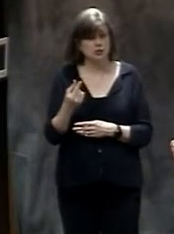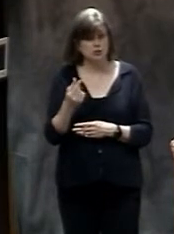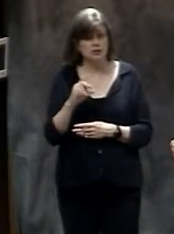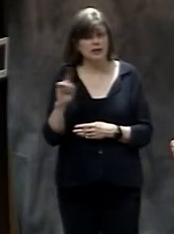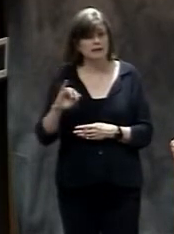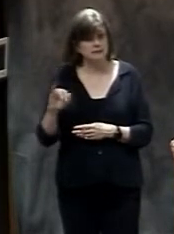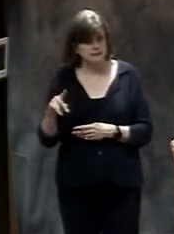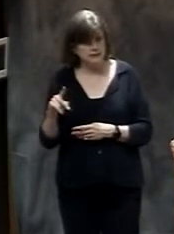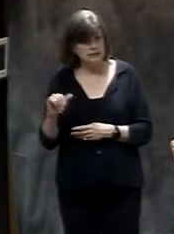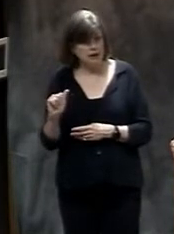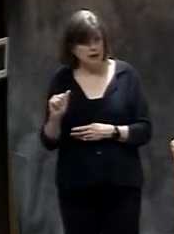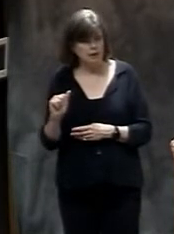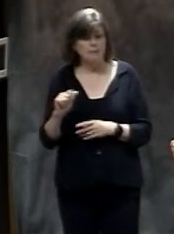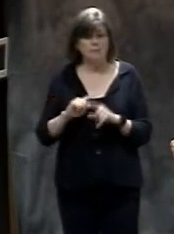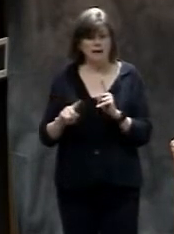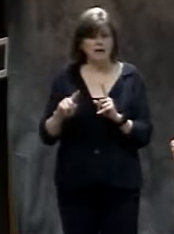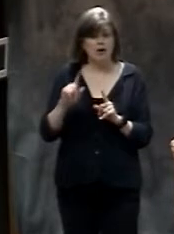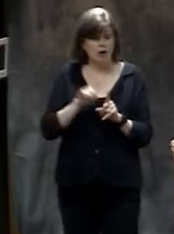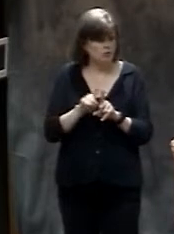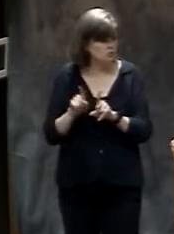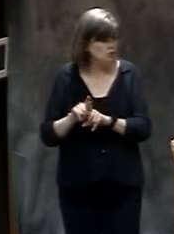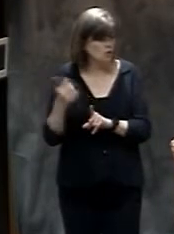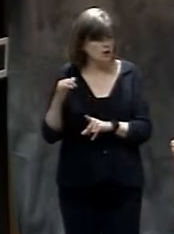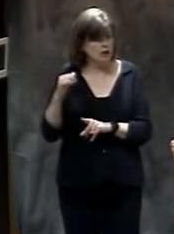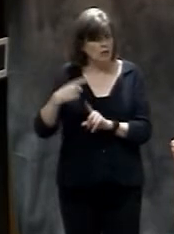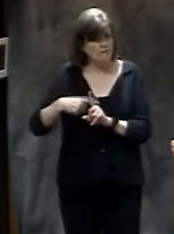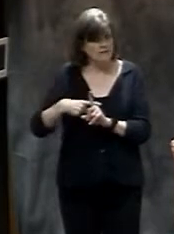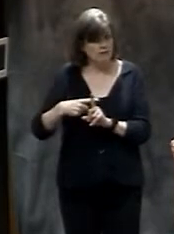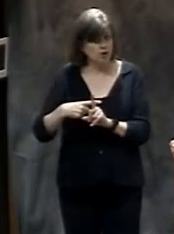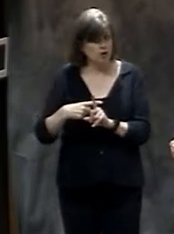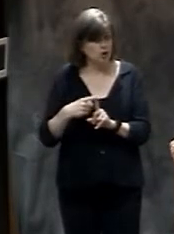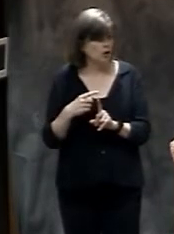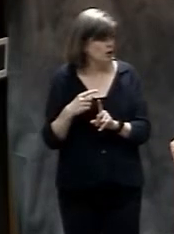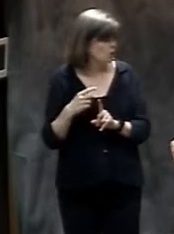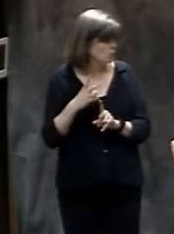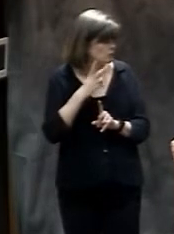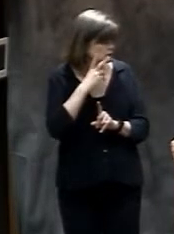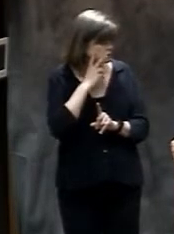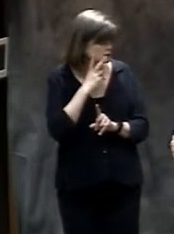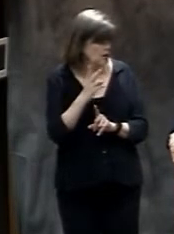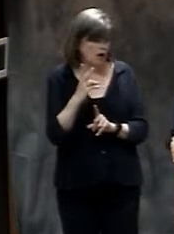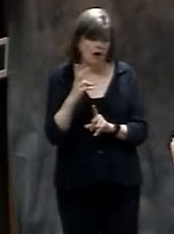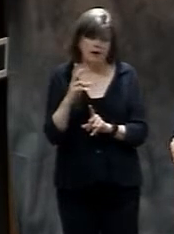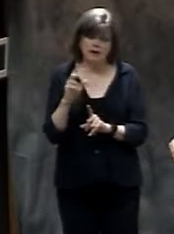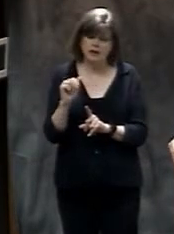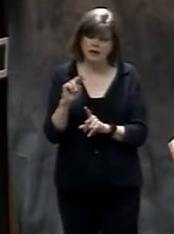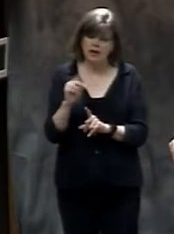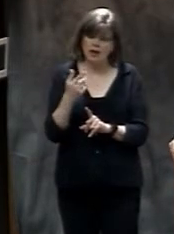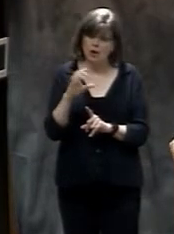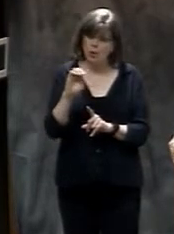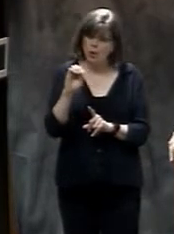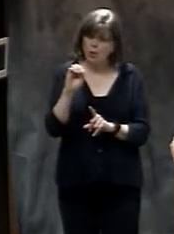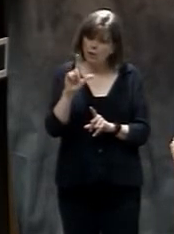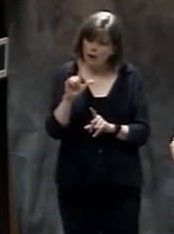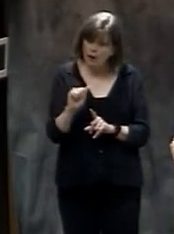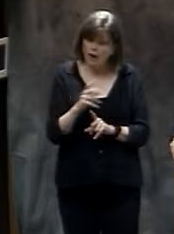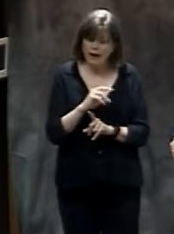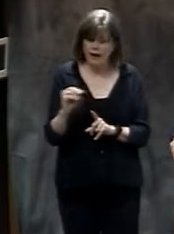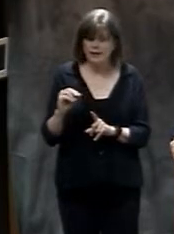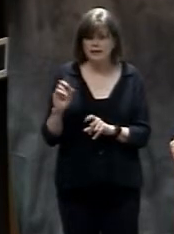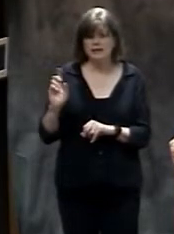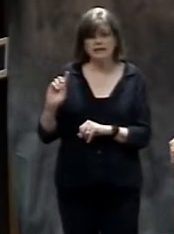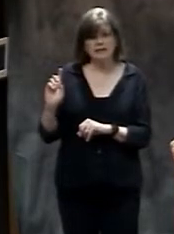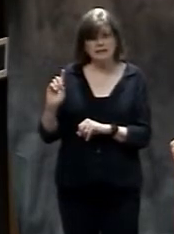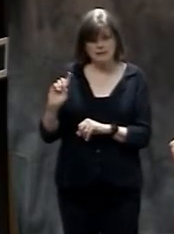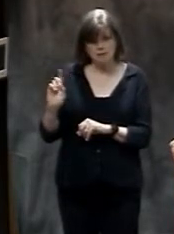in Brazil in huge numbers. Last year we saw a big outbreak in Angola and Democratic Republic of Congo. So this